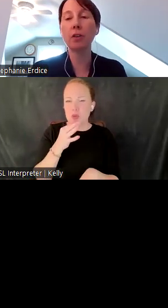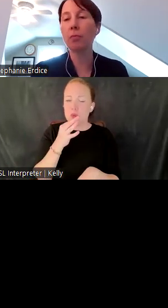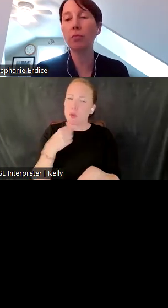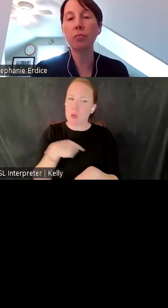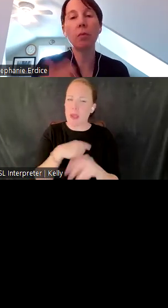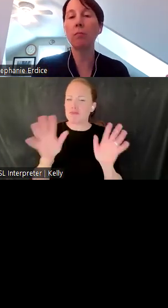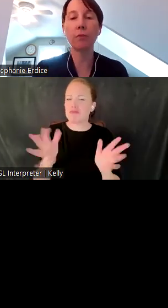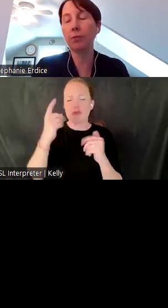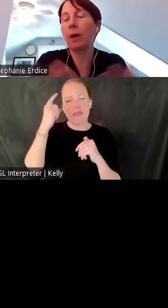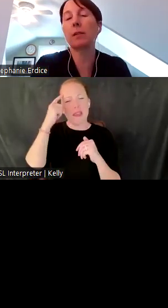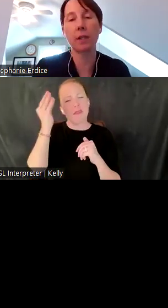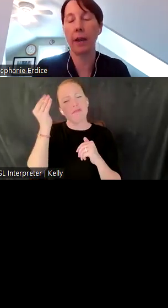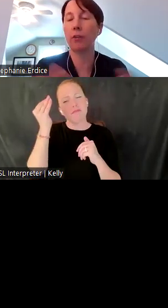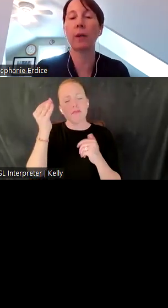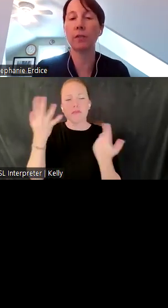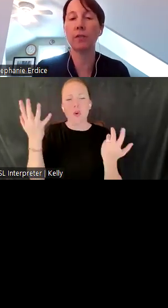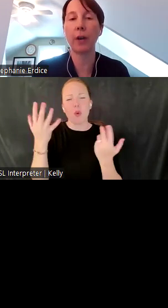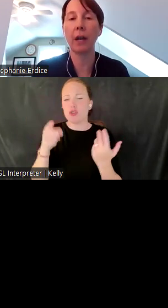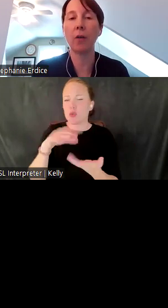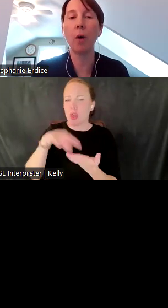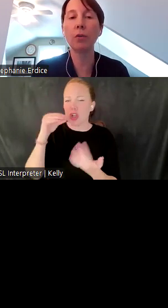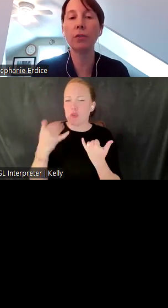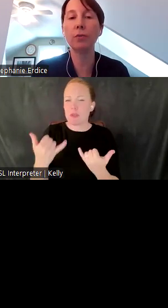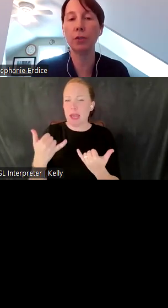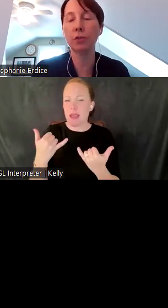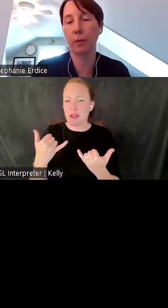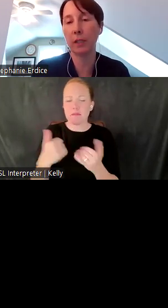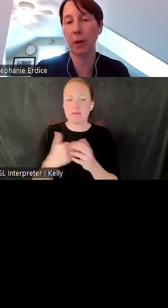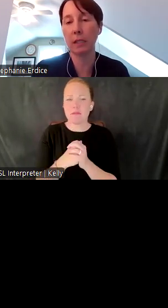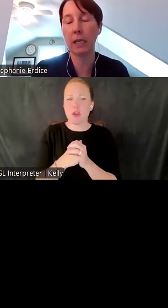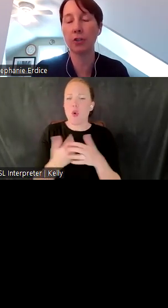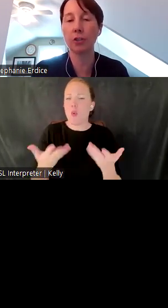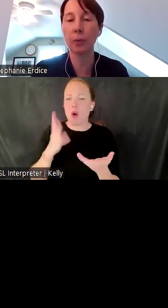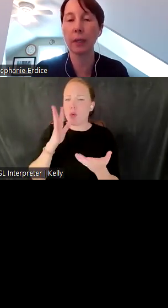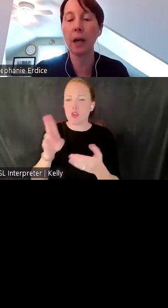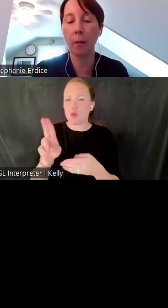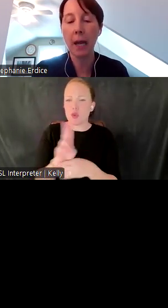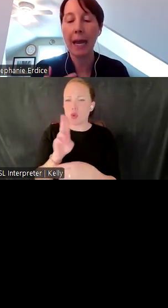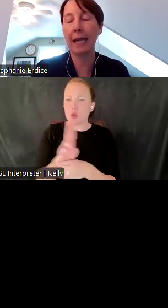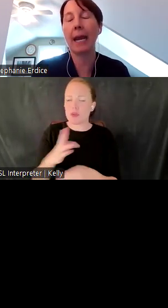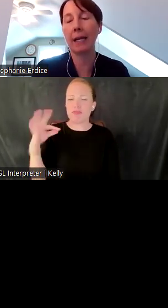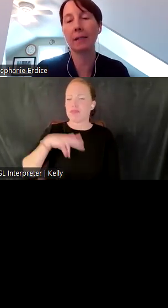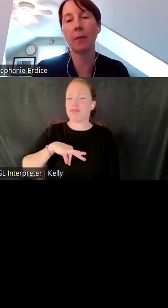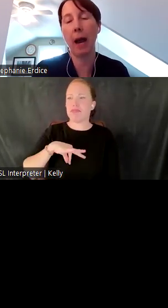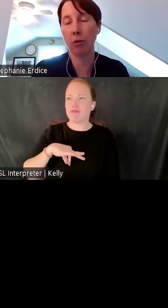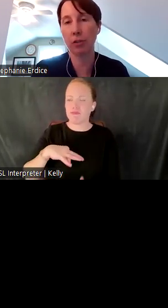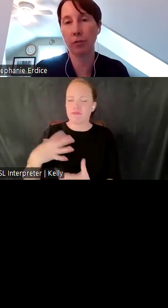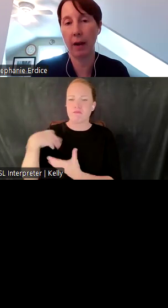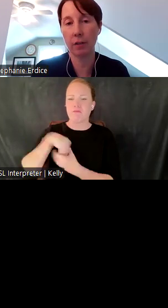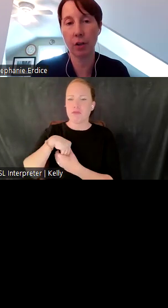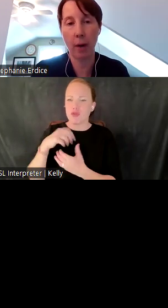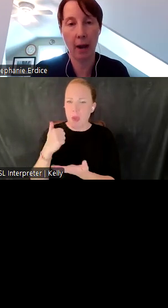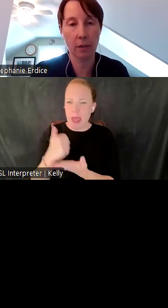about that, through the rest of the day or the rest of the training. What will you use from this presentation to really help enhance and